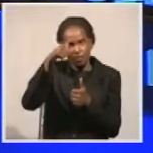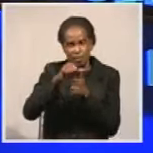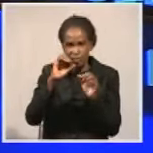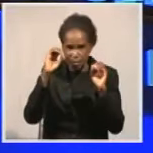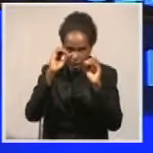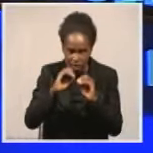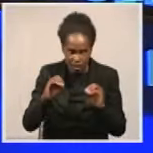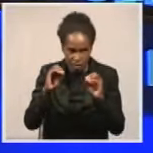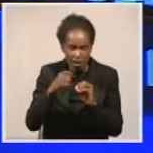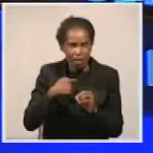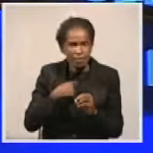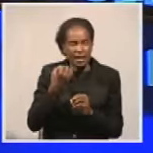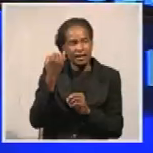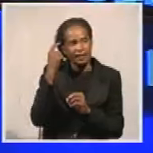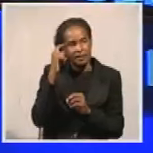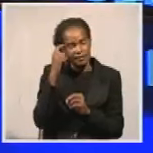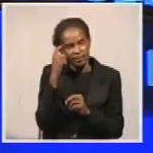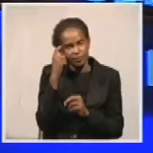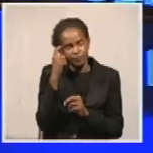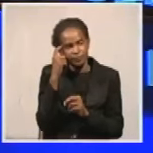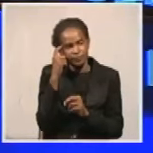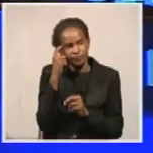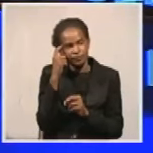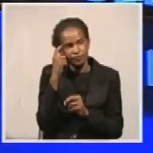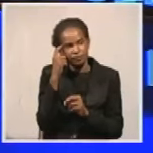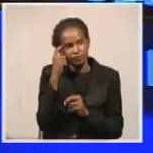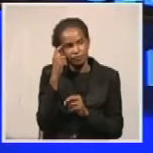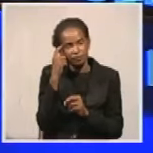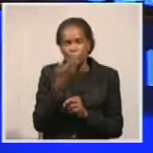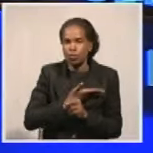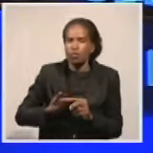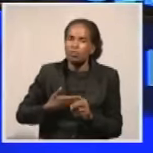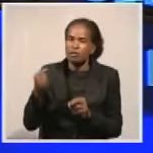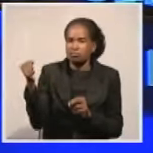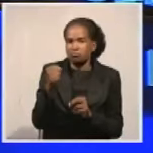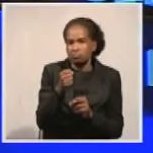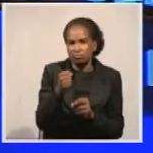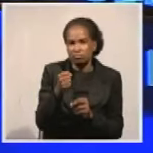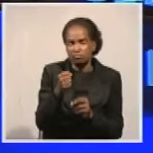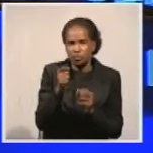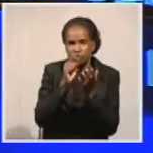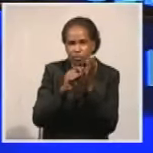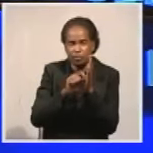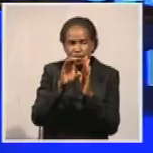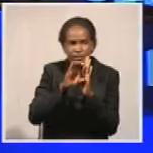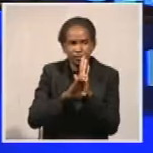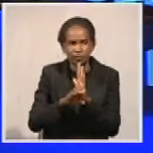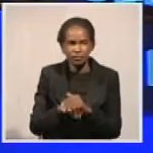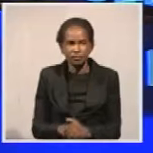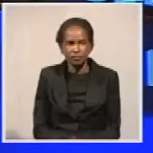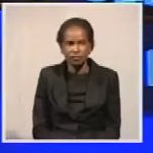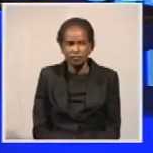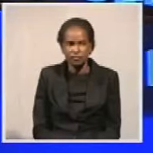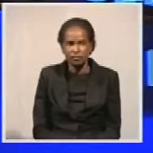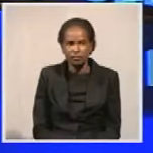it was felt there should be a woman on the drafting committee,